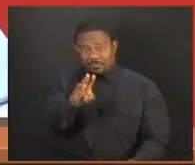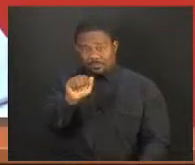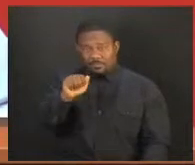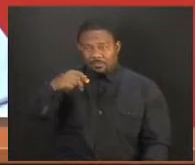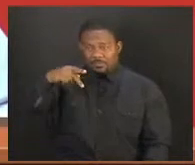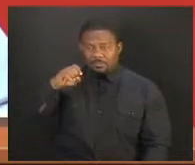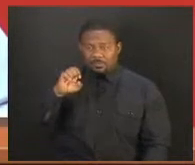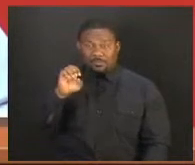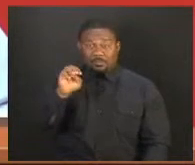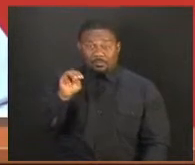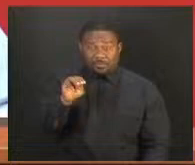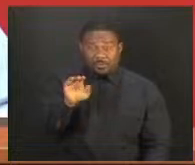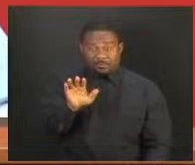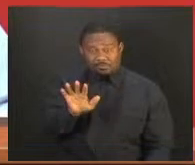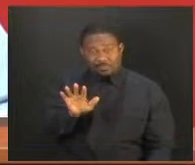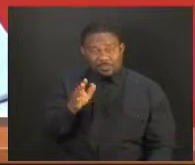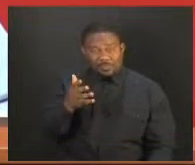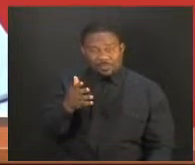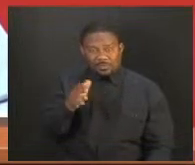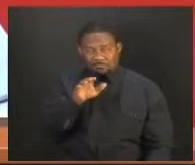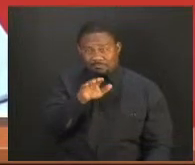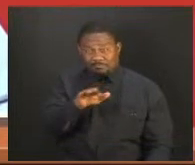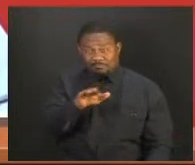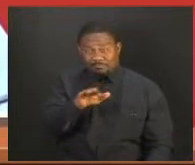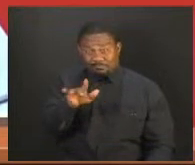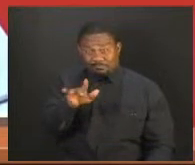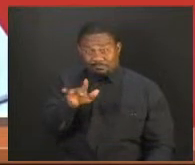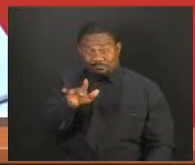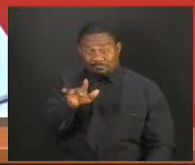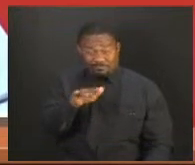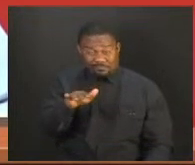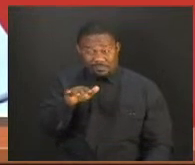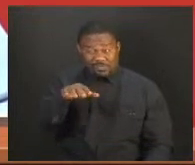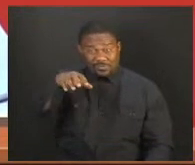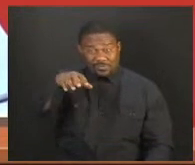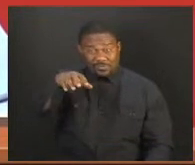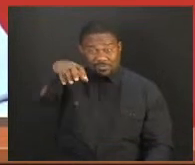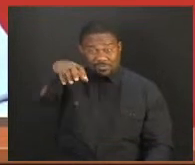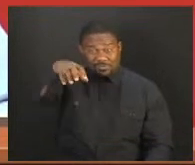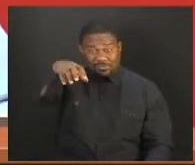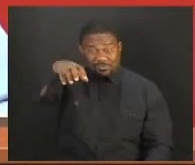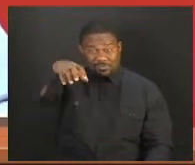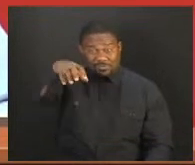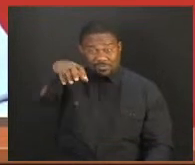Aquapim, the proper spelling of the name of the constituency.